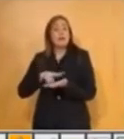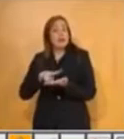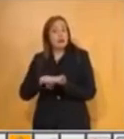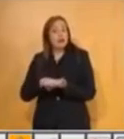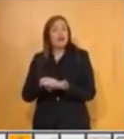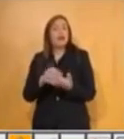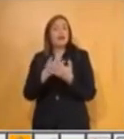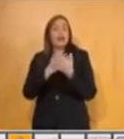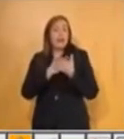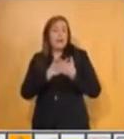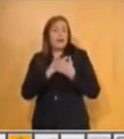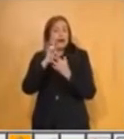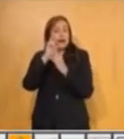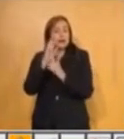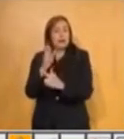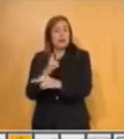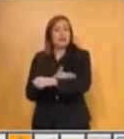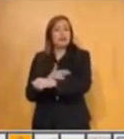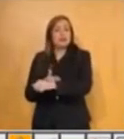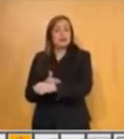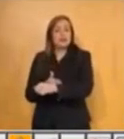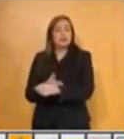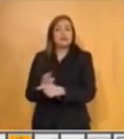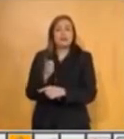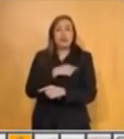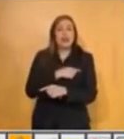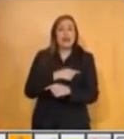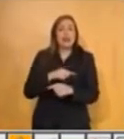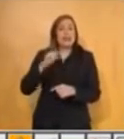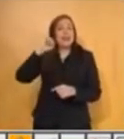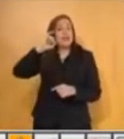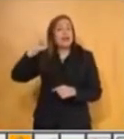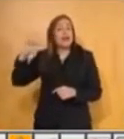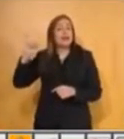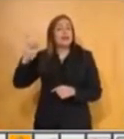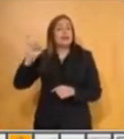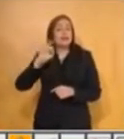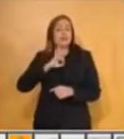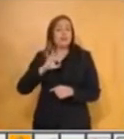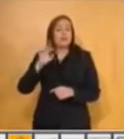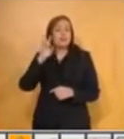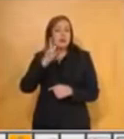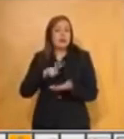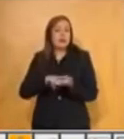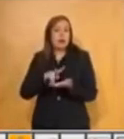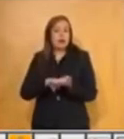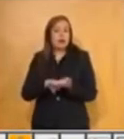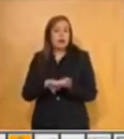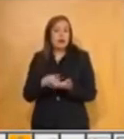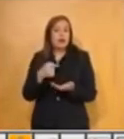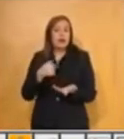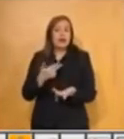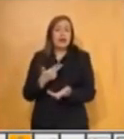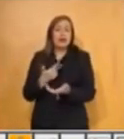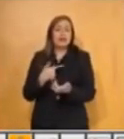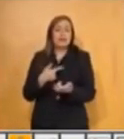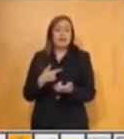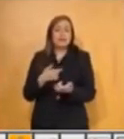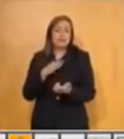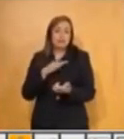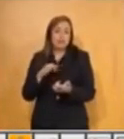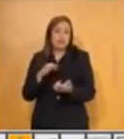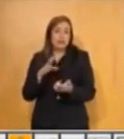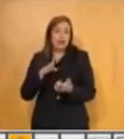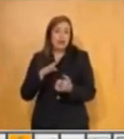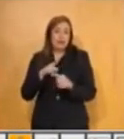loyalty. For science fiction or fantasy, we can find hope and could be many others. You can send me